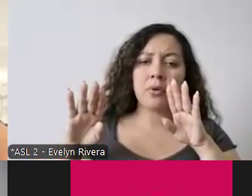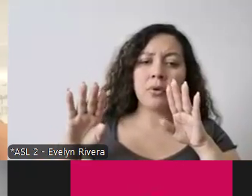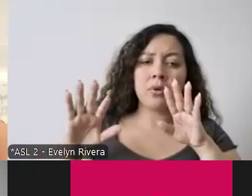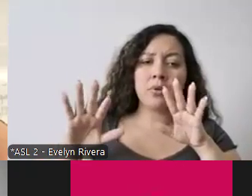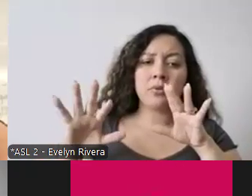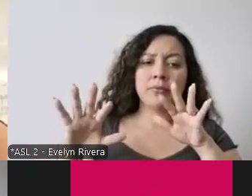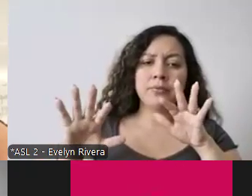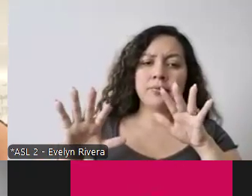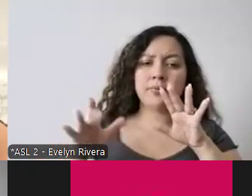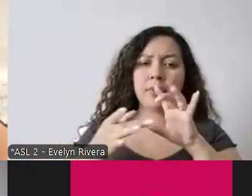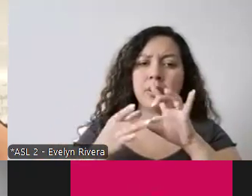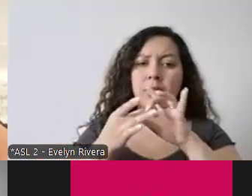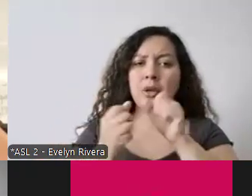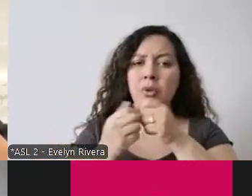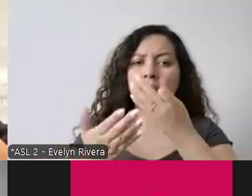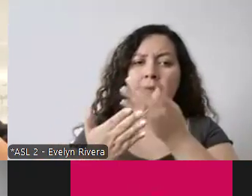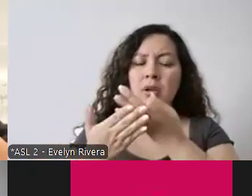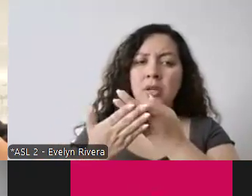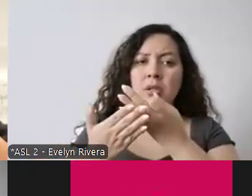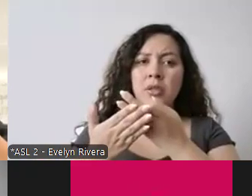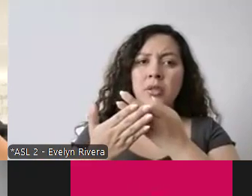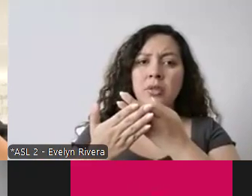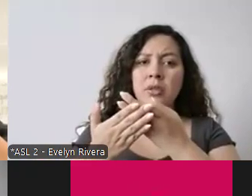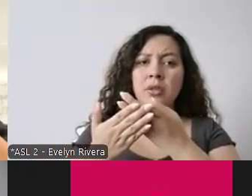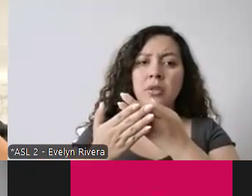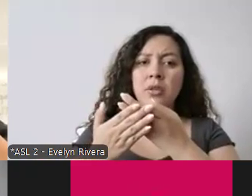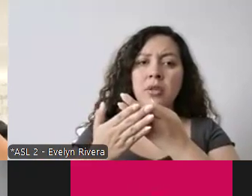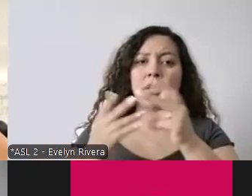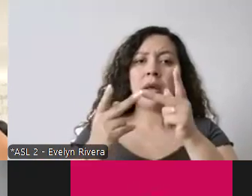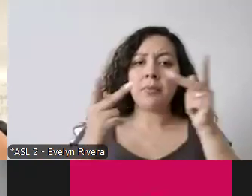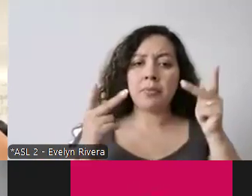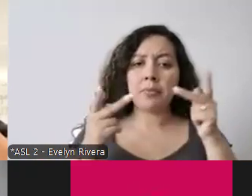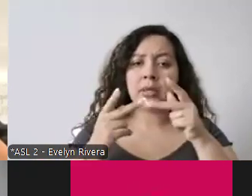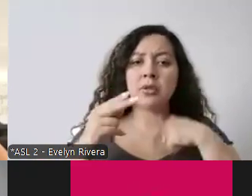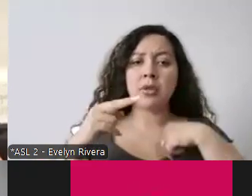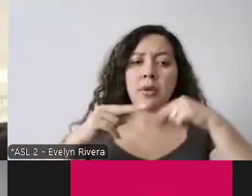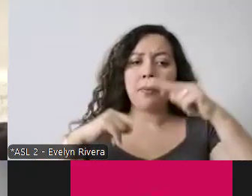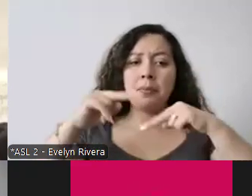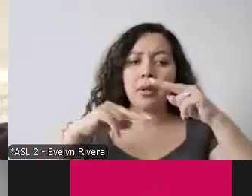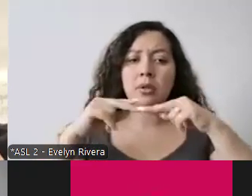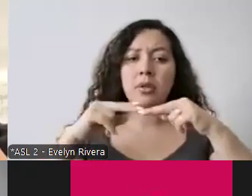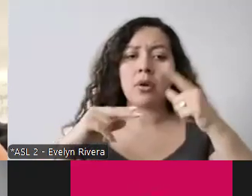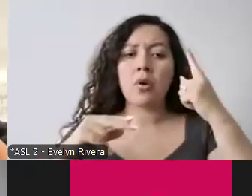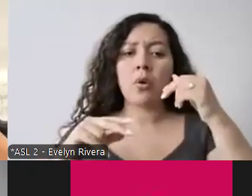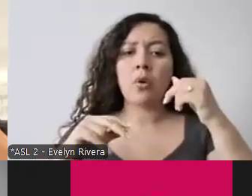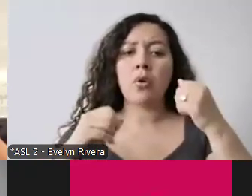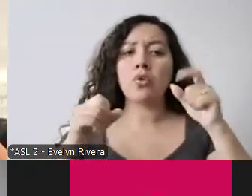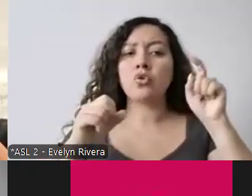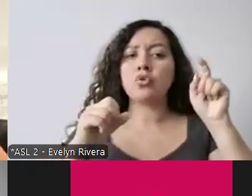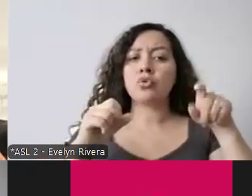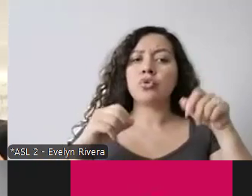this funding? There's a facility that they're building in Lathrop that is supposed to be for behavioral health